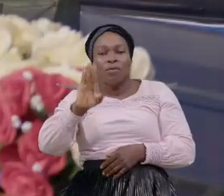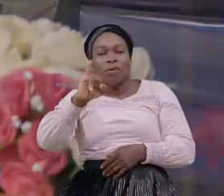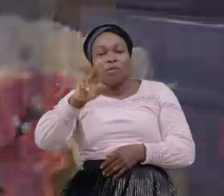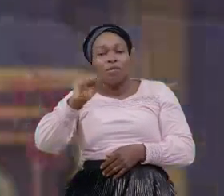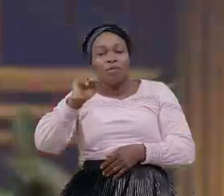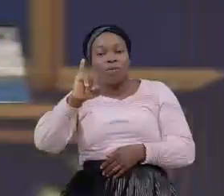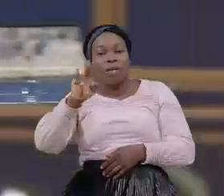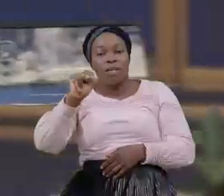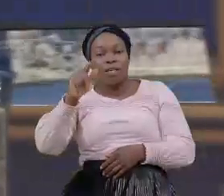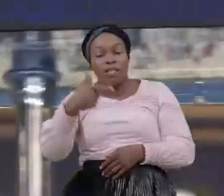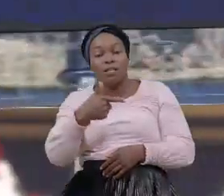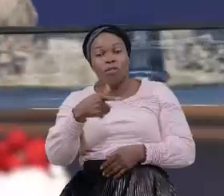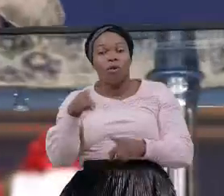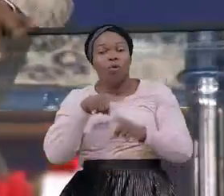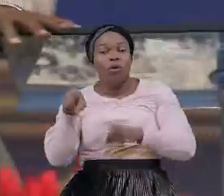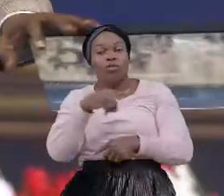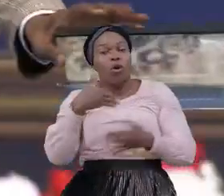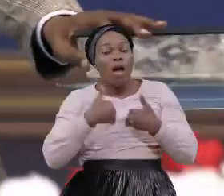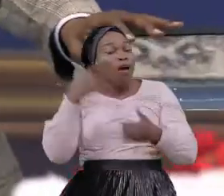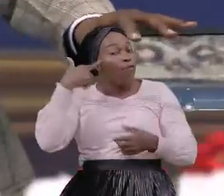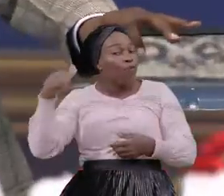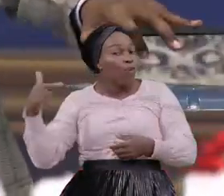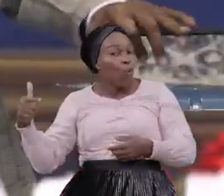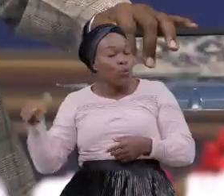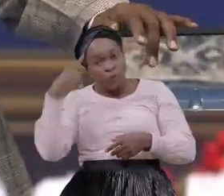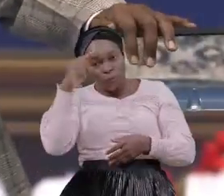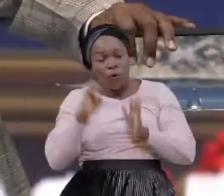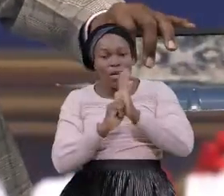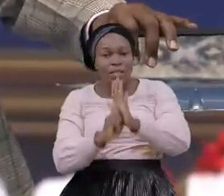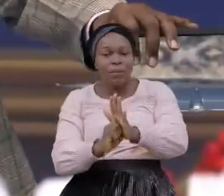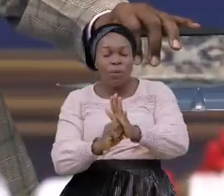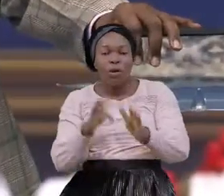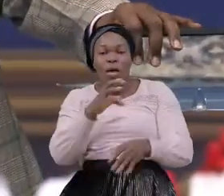gold, for example, and it's a block of gold,